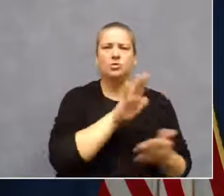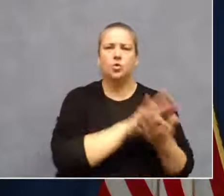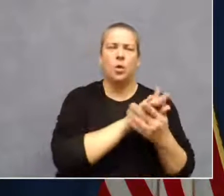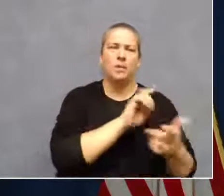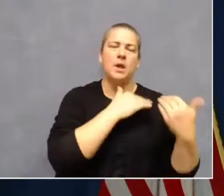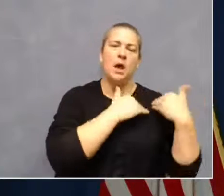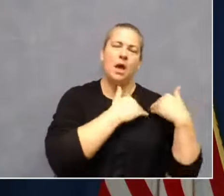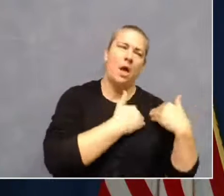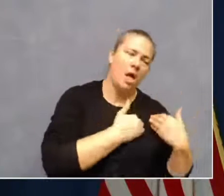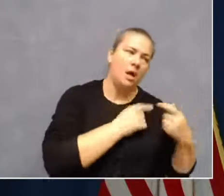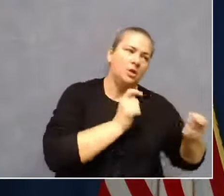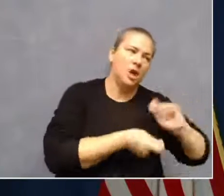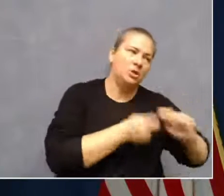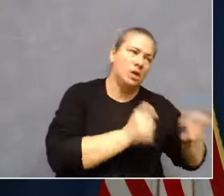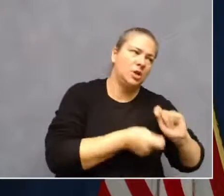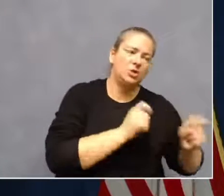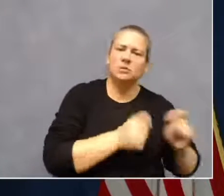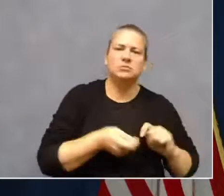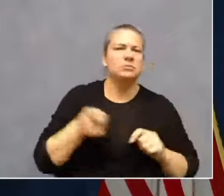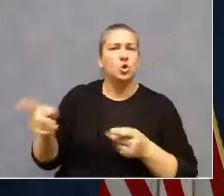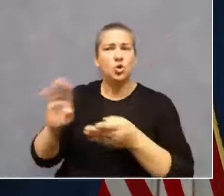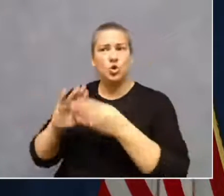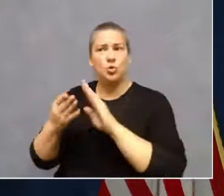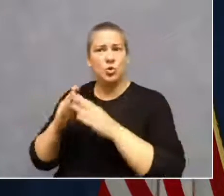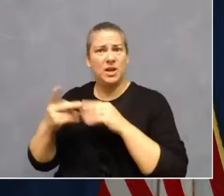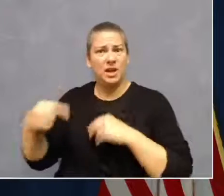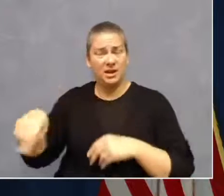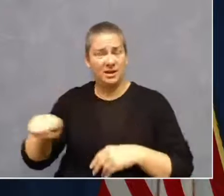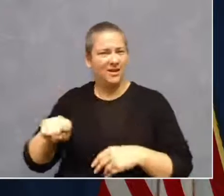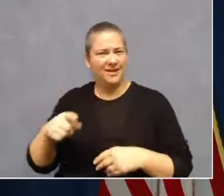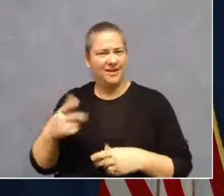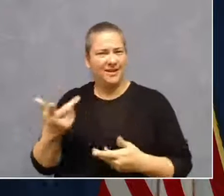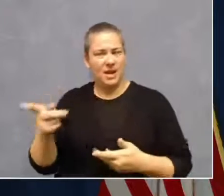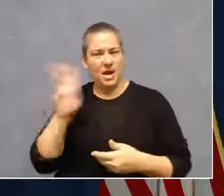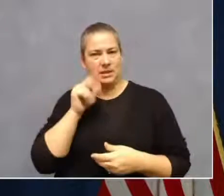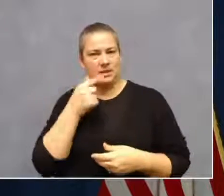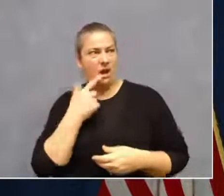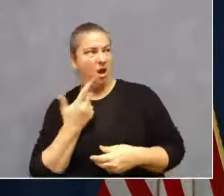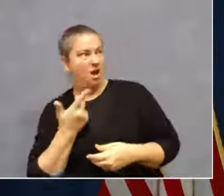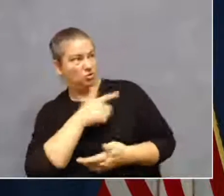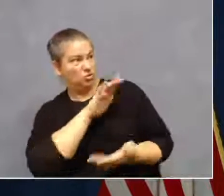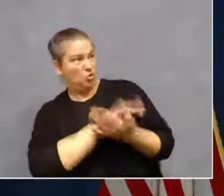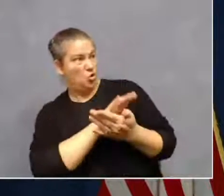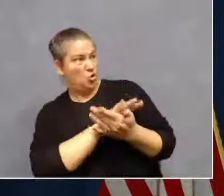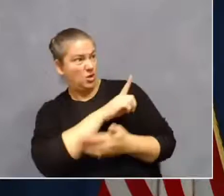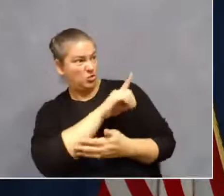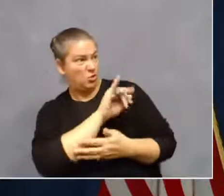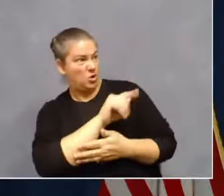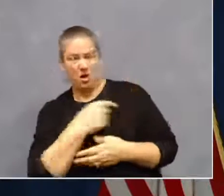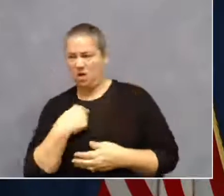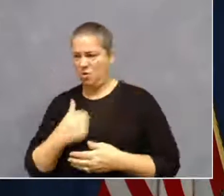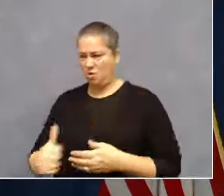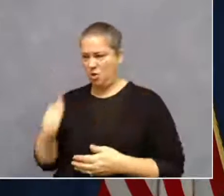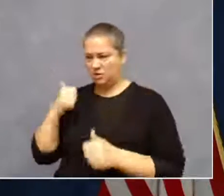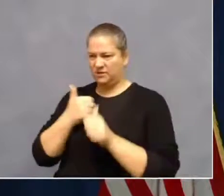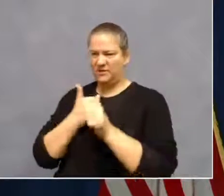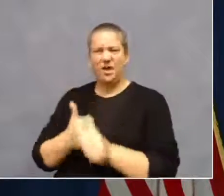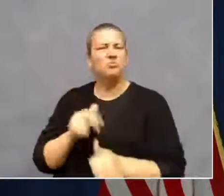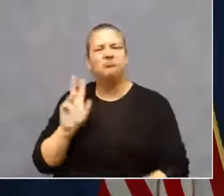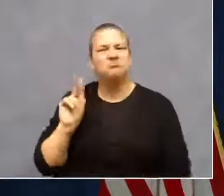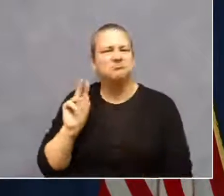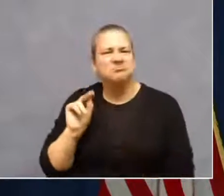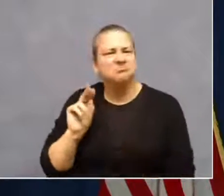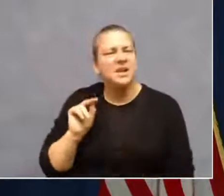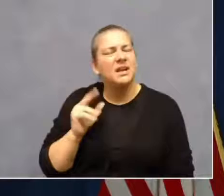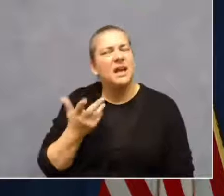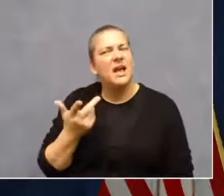I'd hope no community would say, we're not going to do it while the school system is. I think it creates not just a